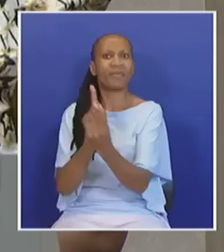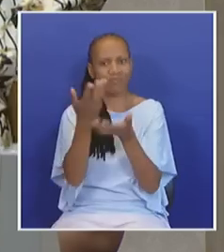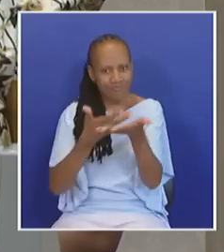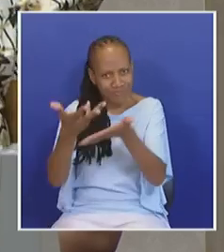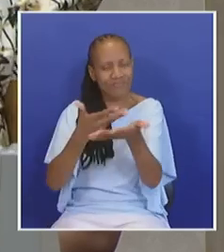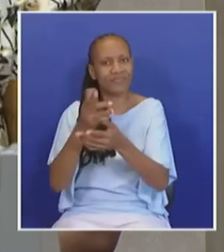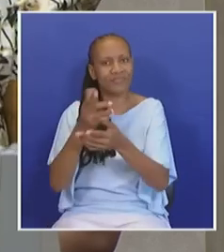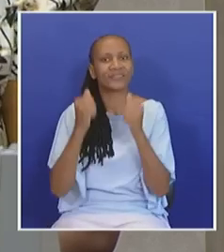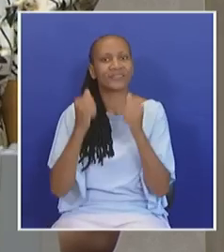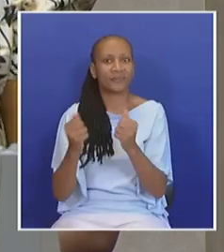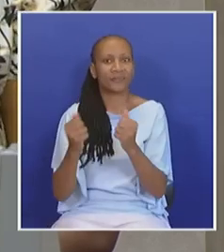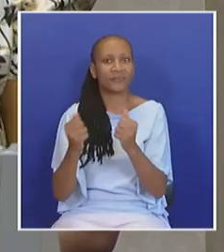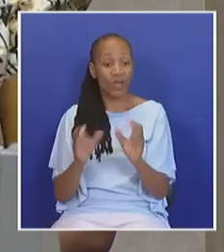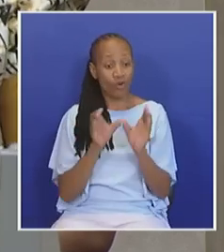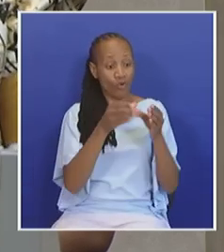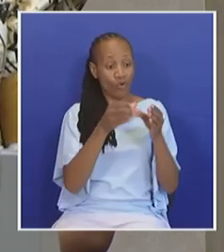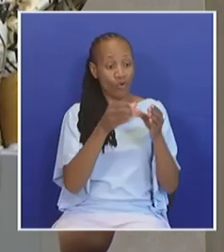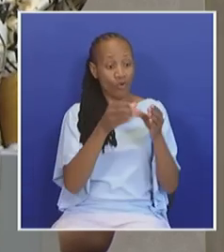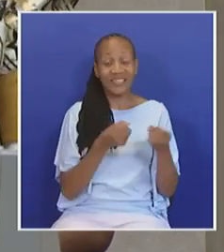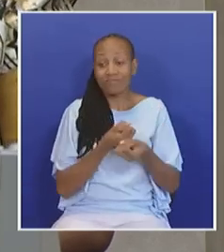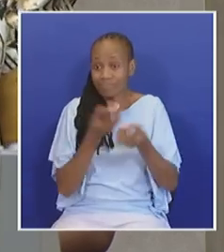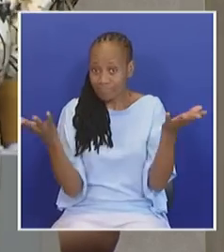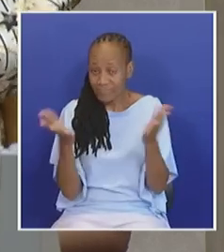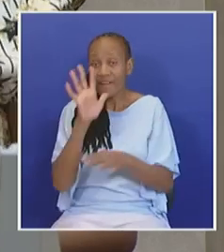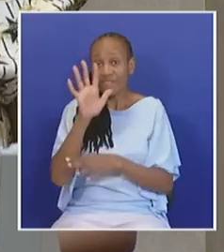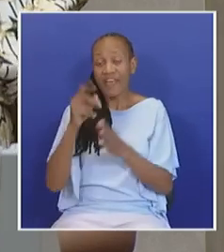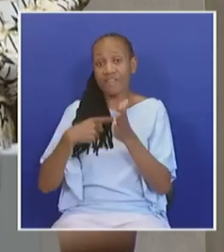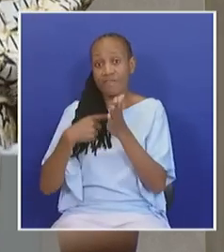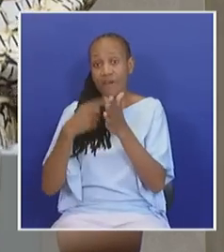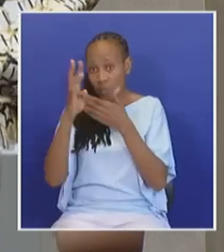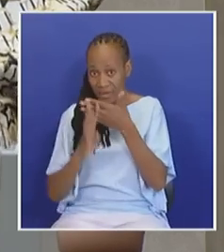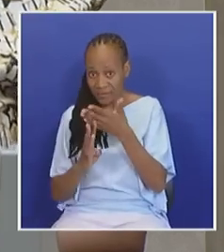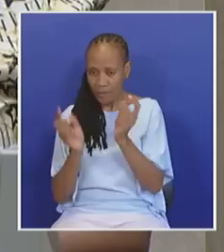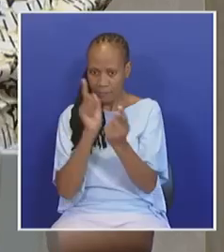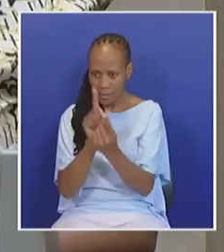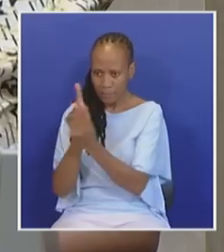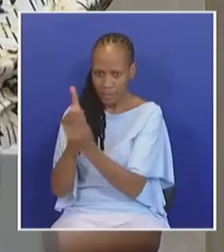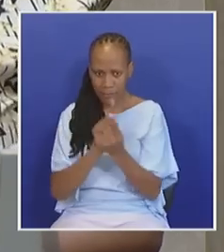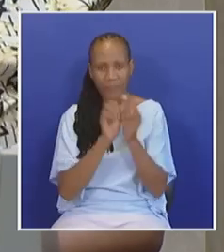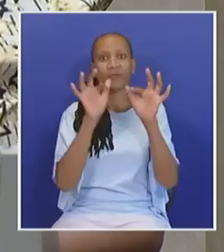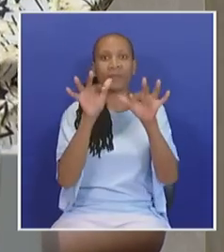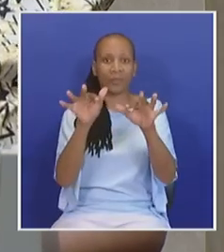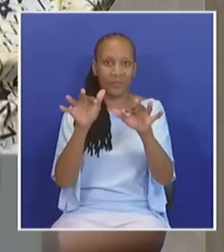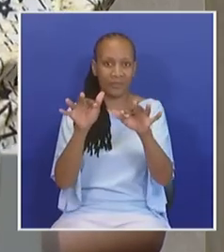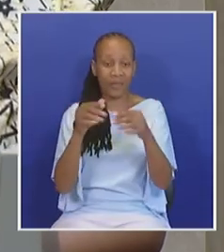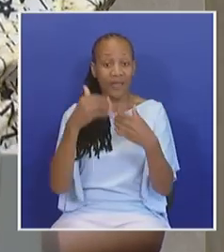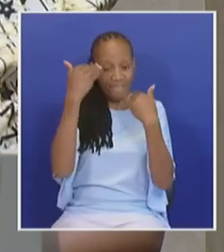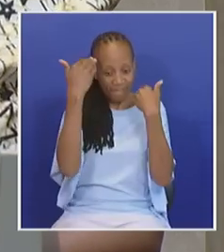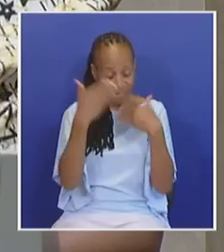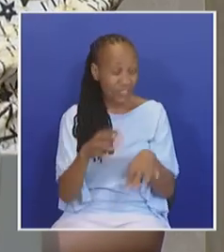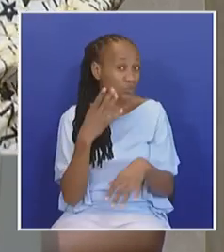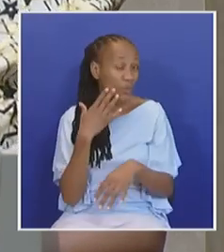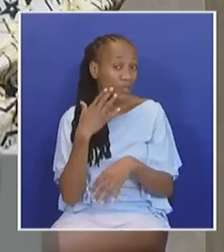therefore gave a period of 5 weeks to do public participation, which was concluded